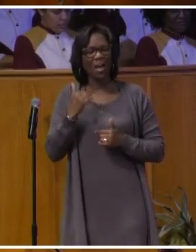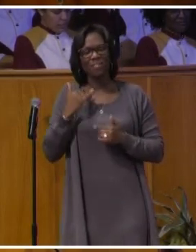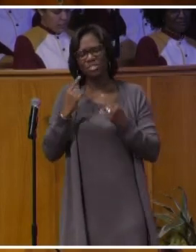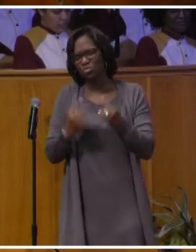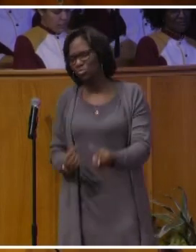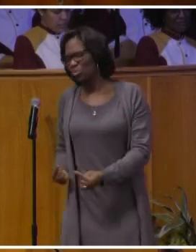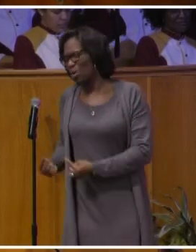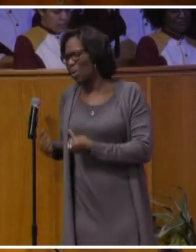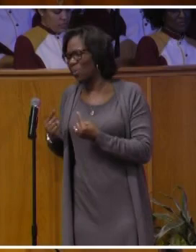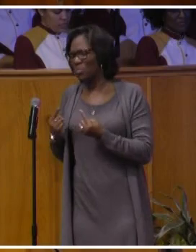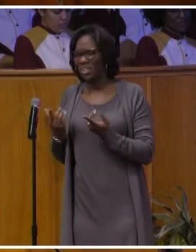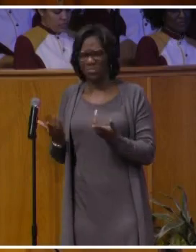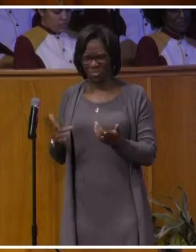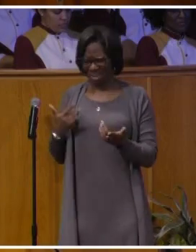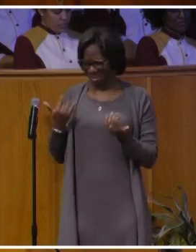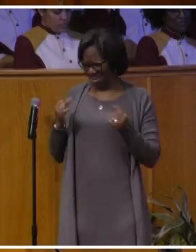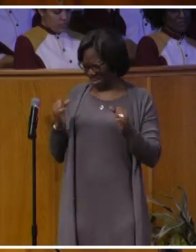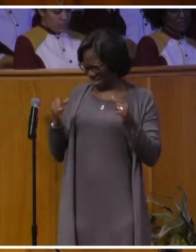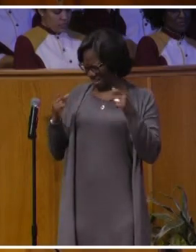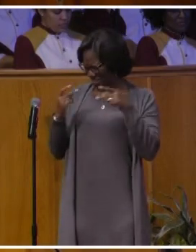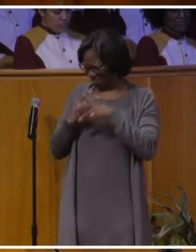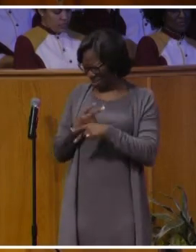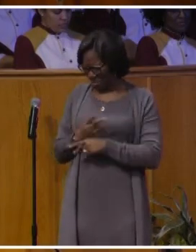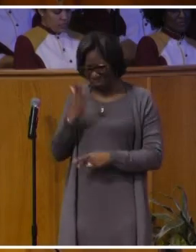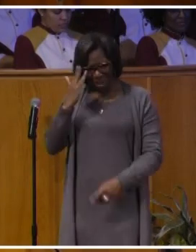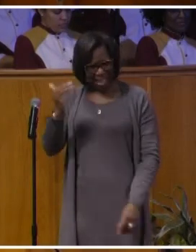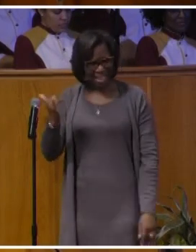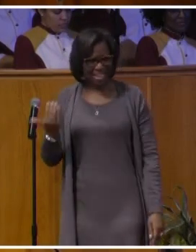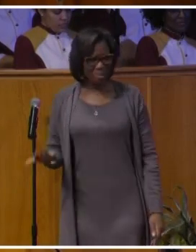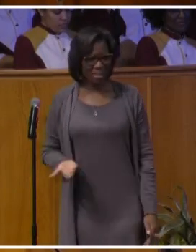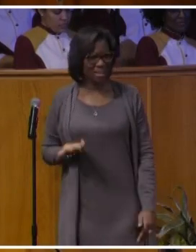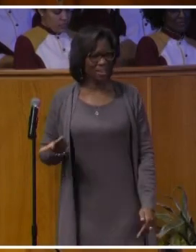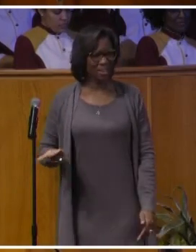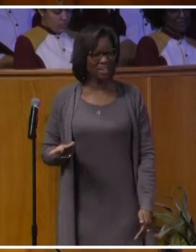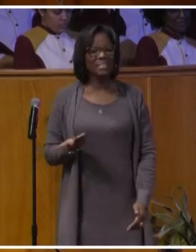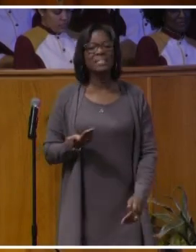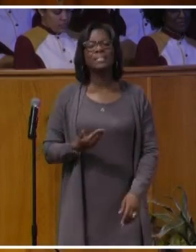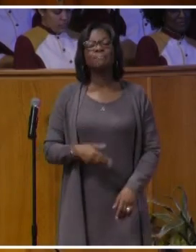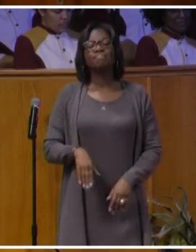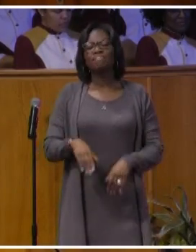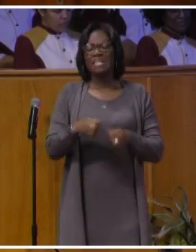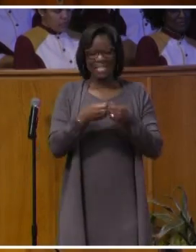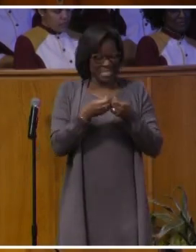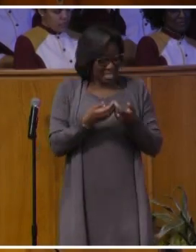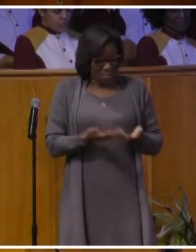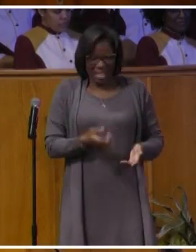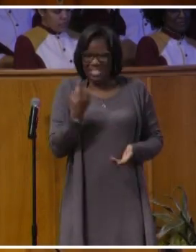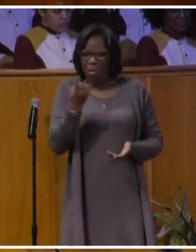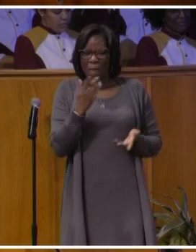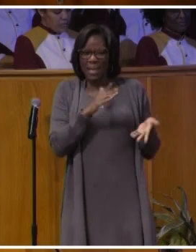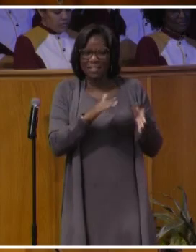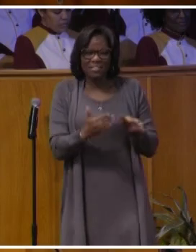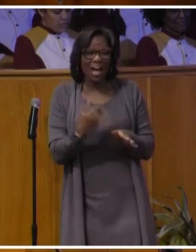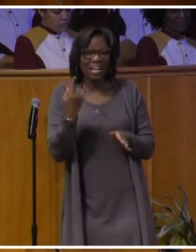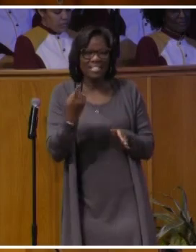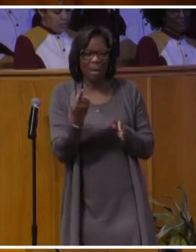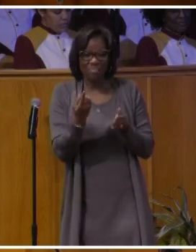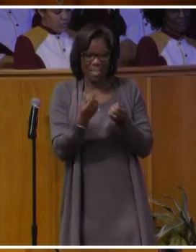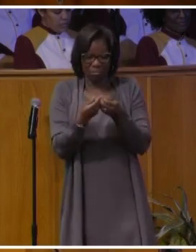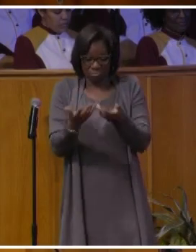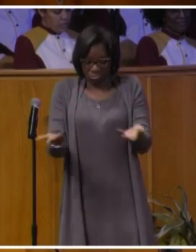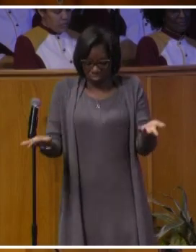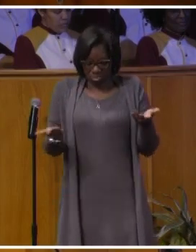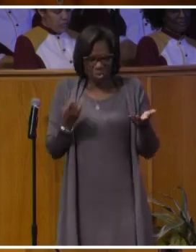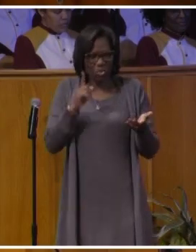struggle that makes no sense. At some moment, you're going to lose something or someone that you think God should